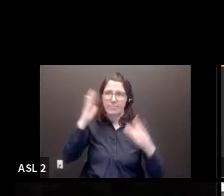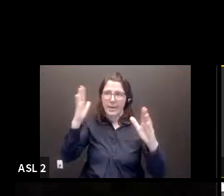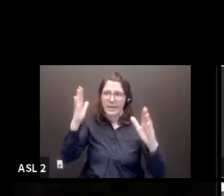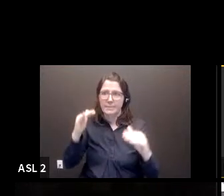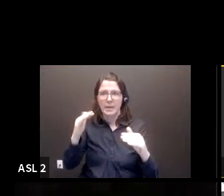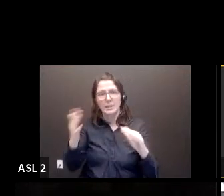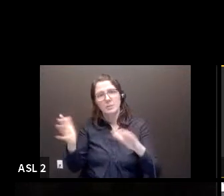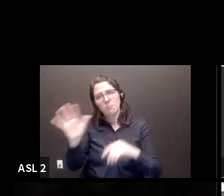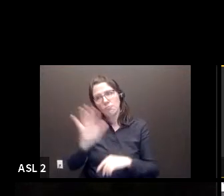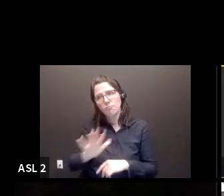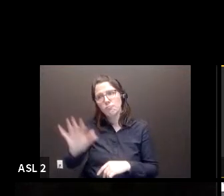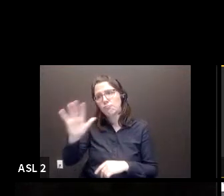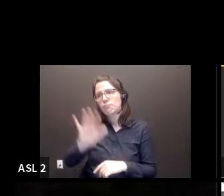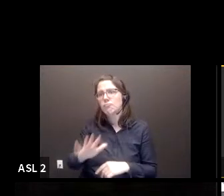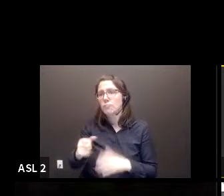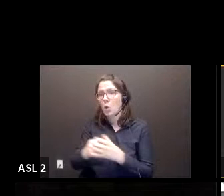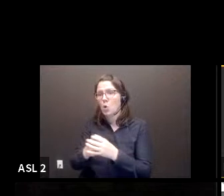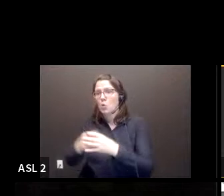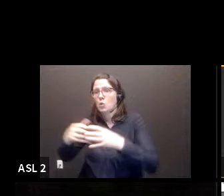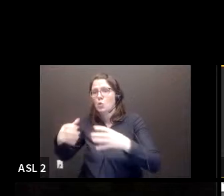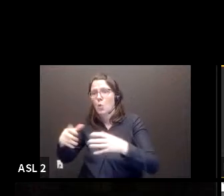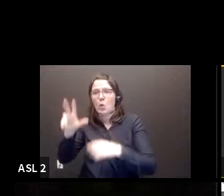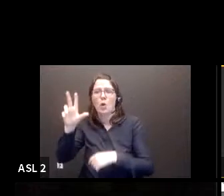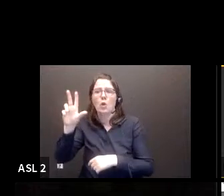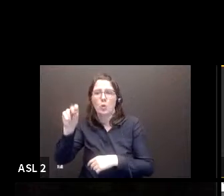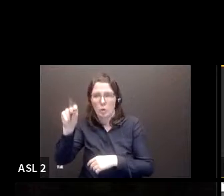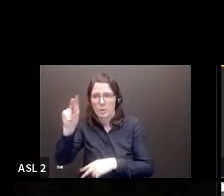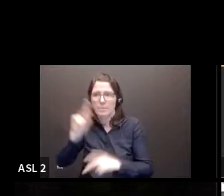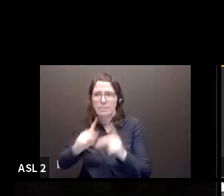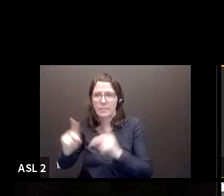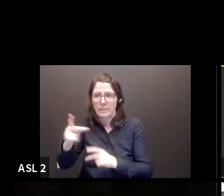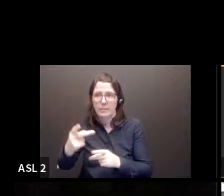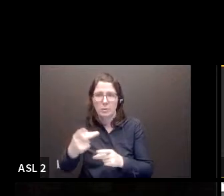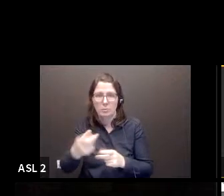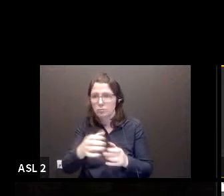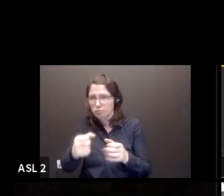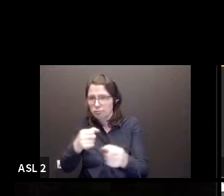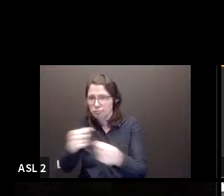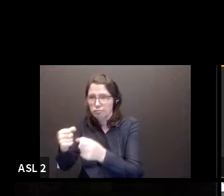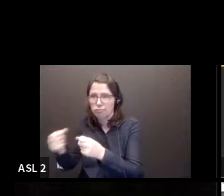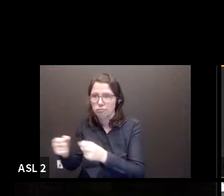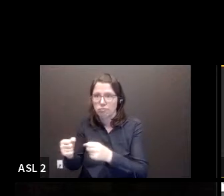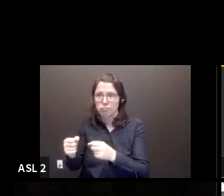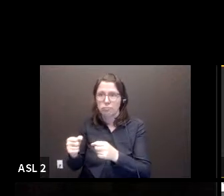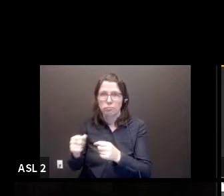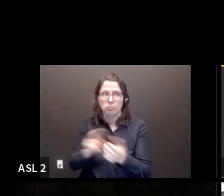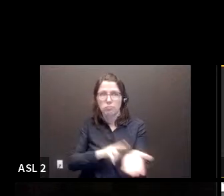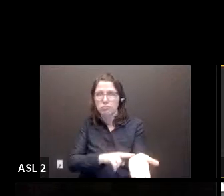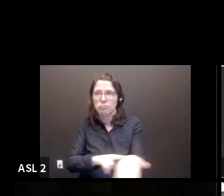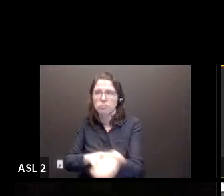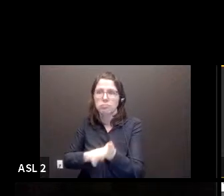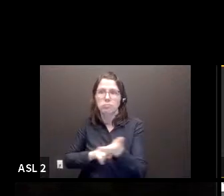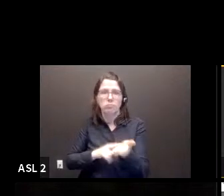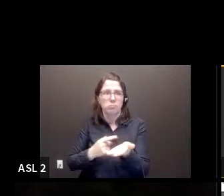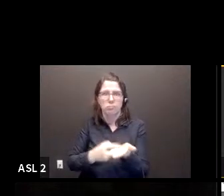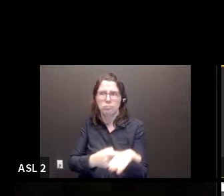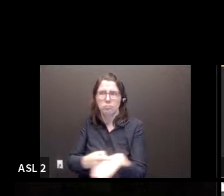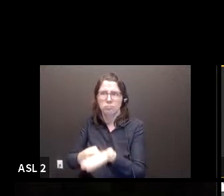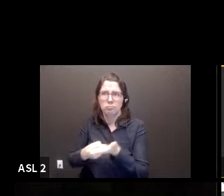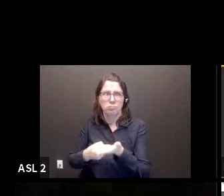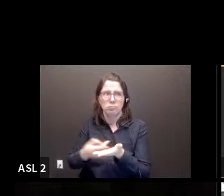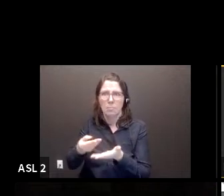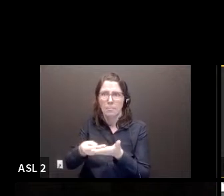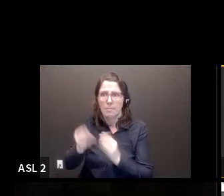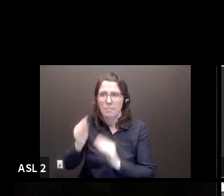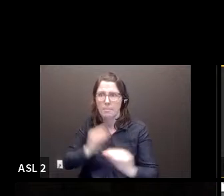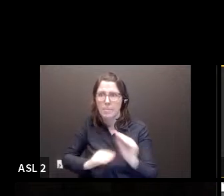growth in the organization as the pressures came in as the dialogue around the building of our budget uh emerged we took those 30